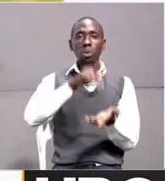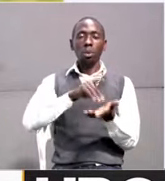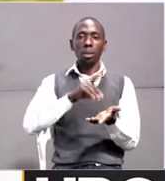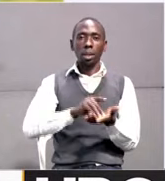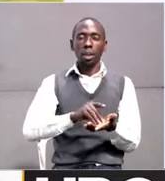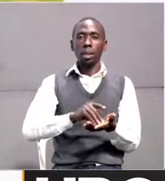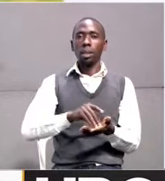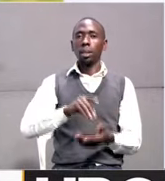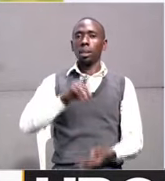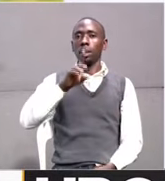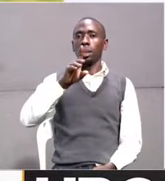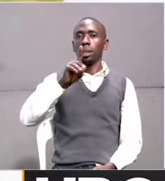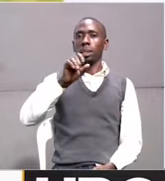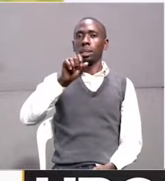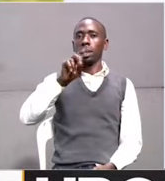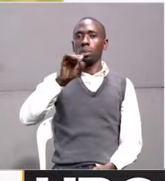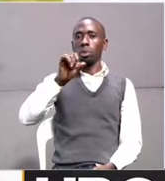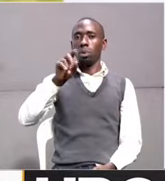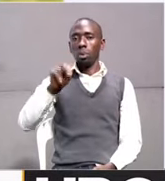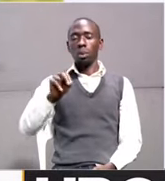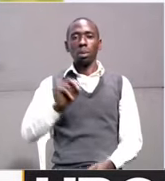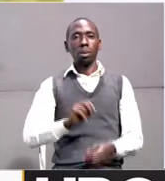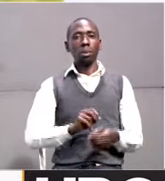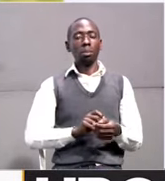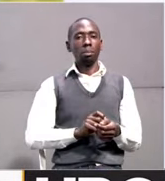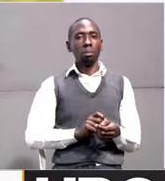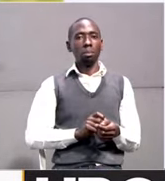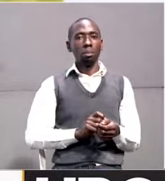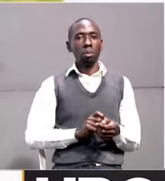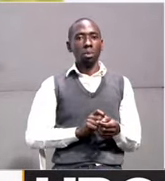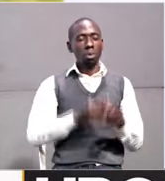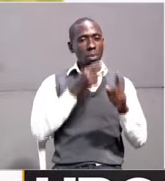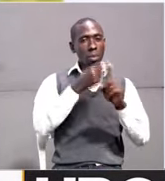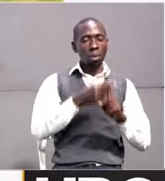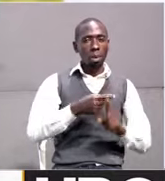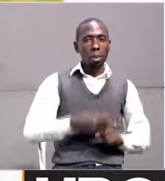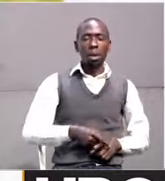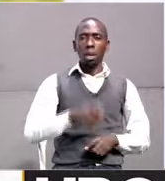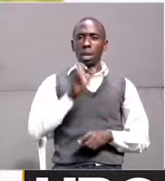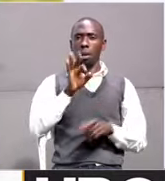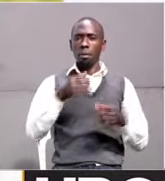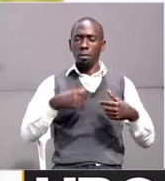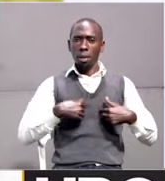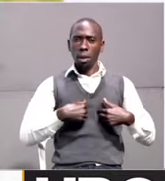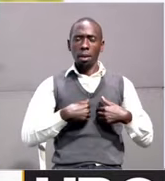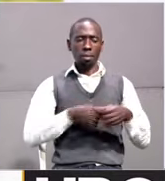do a calculation. What if we grow the grass